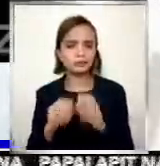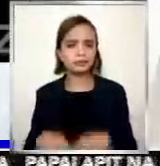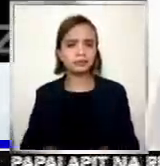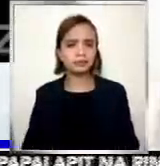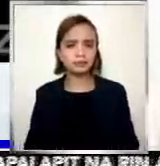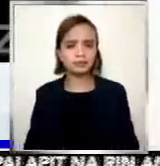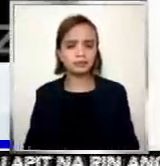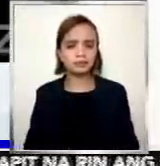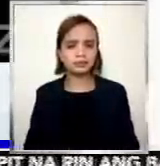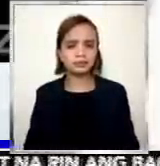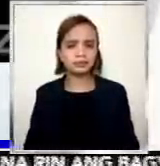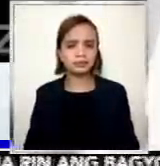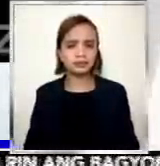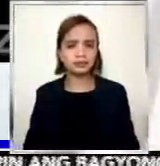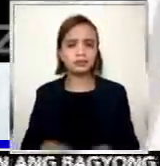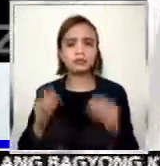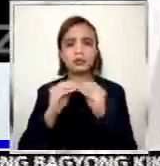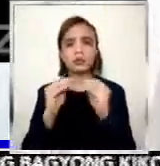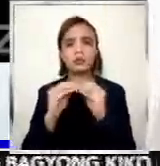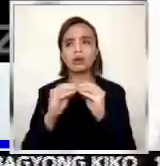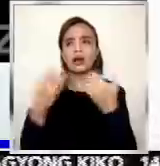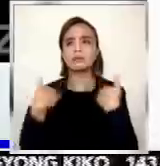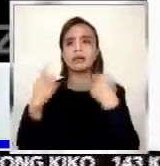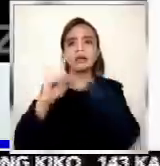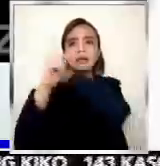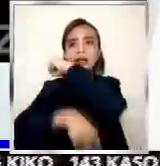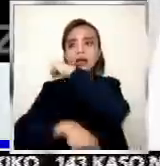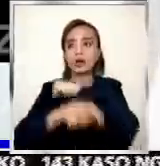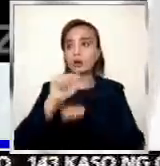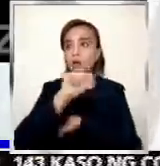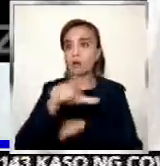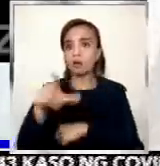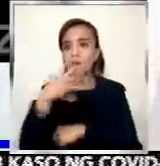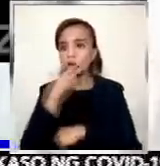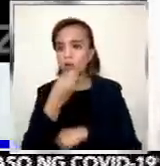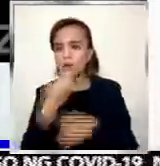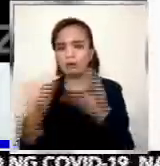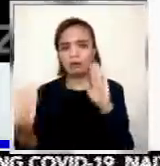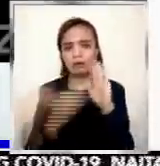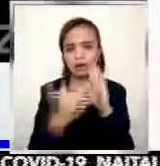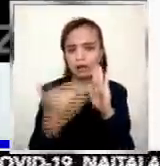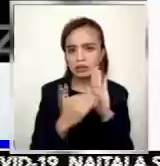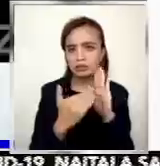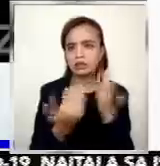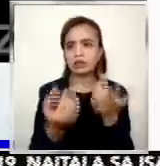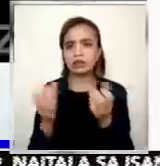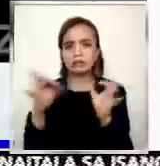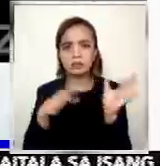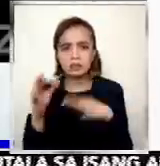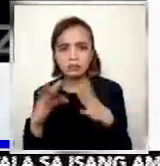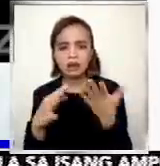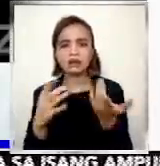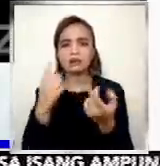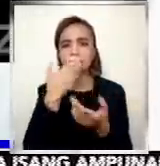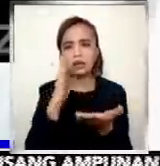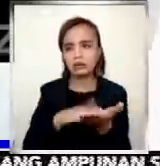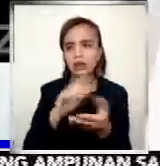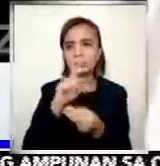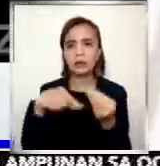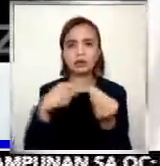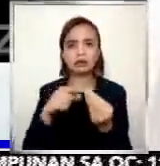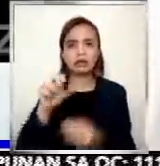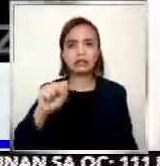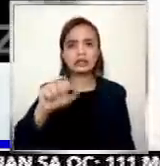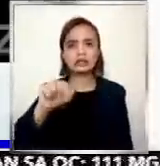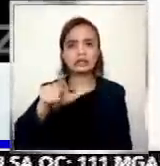our penalties that anyone who makes a comment on the SALN of a particular government